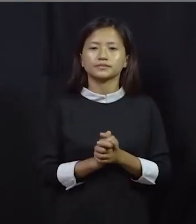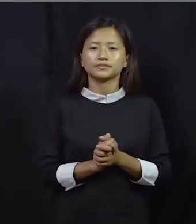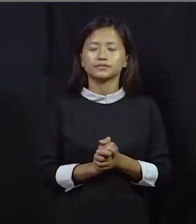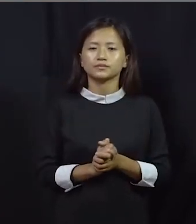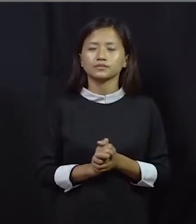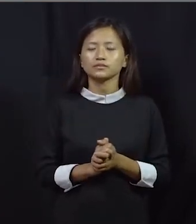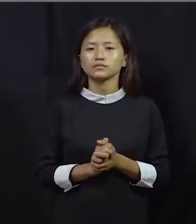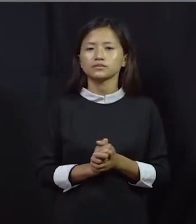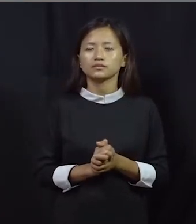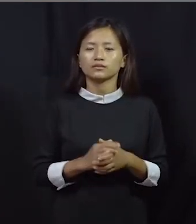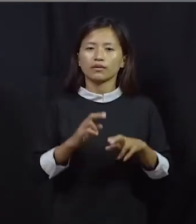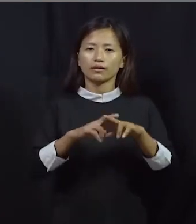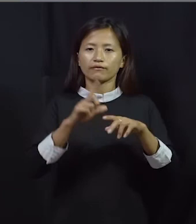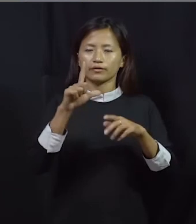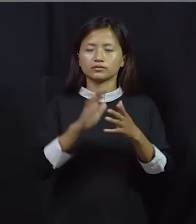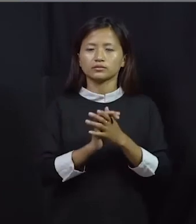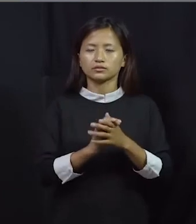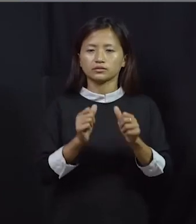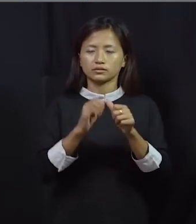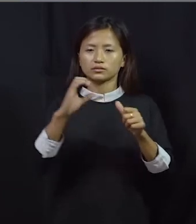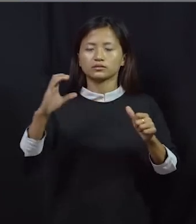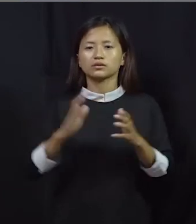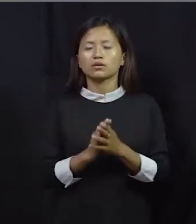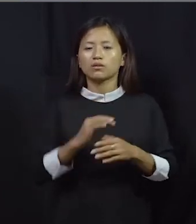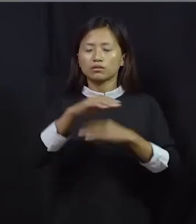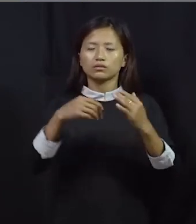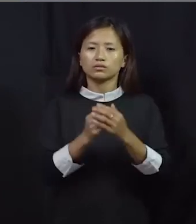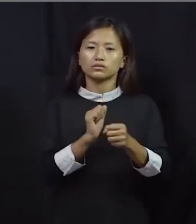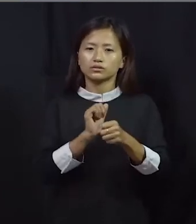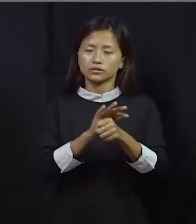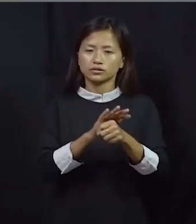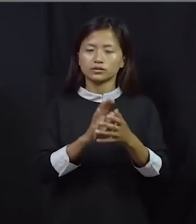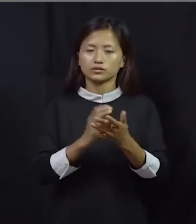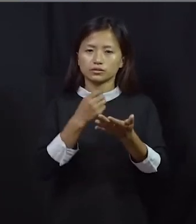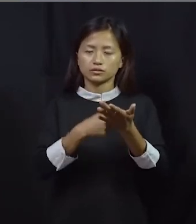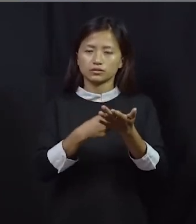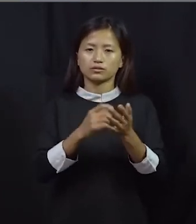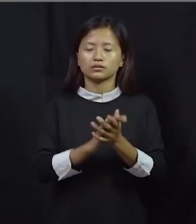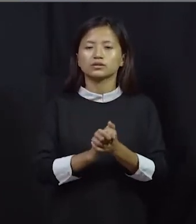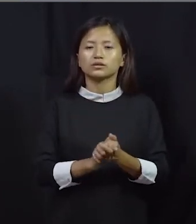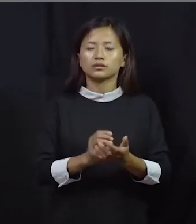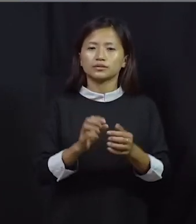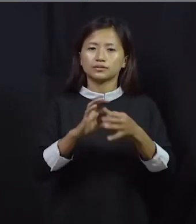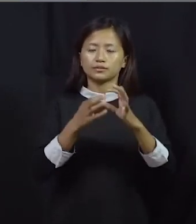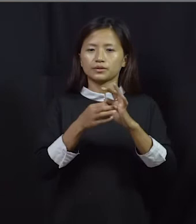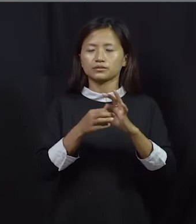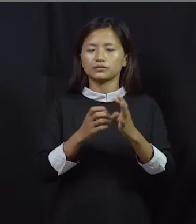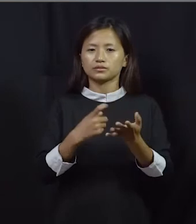the fluctuating capital account, all the transactions are recorded in partner's current